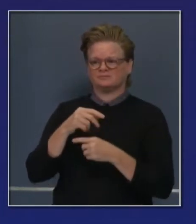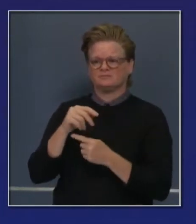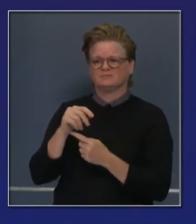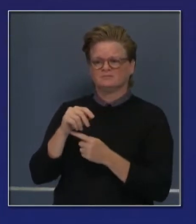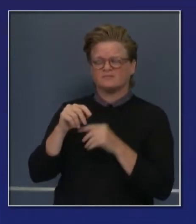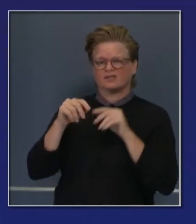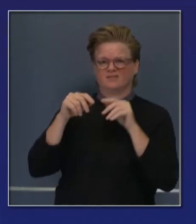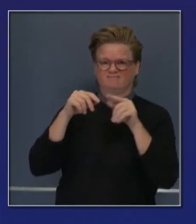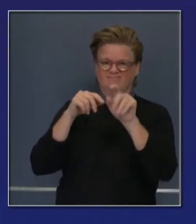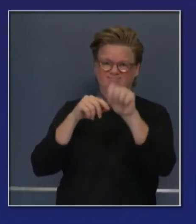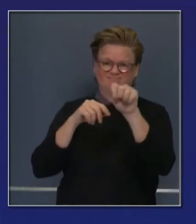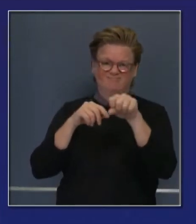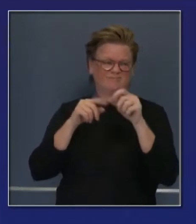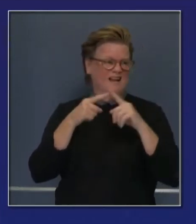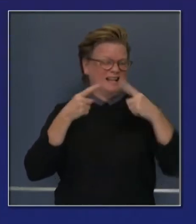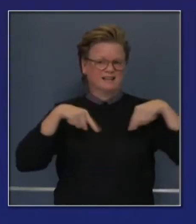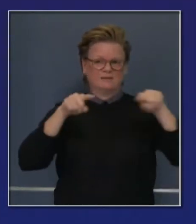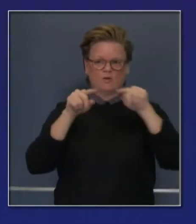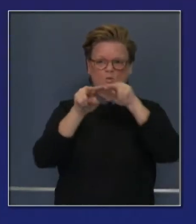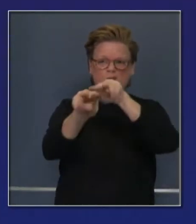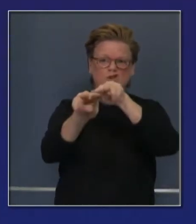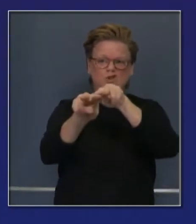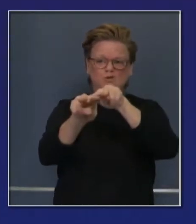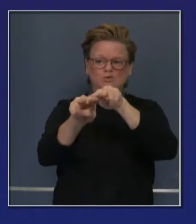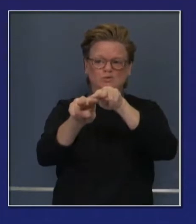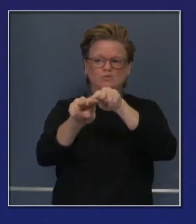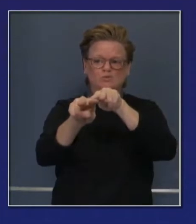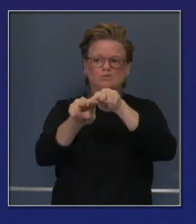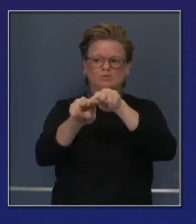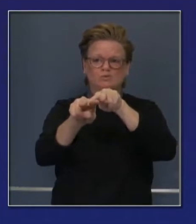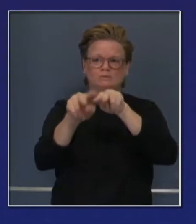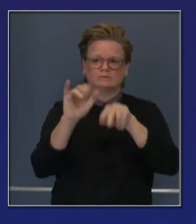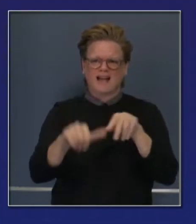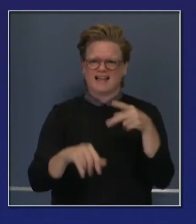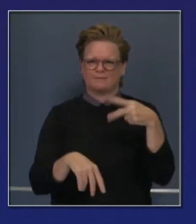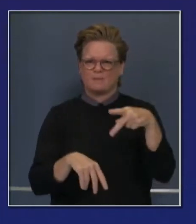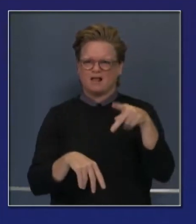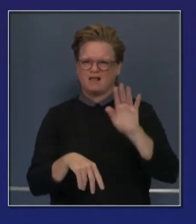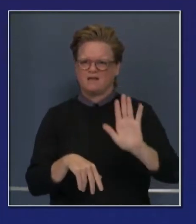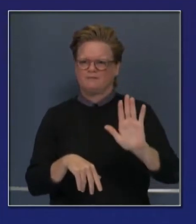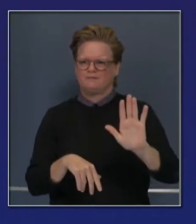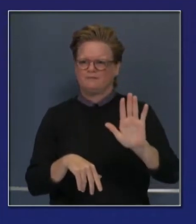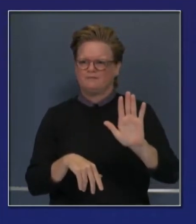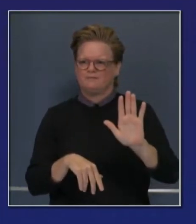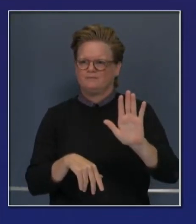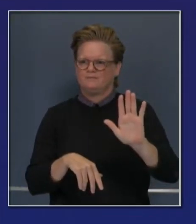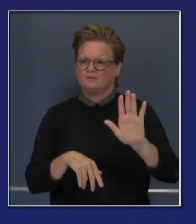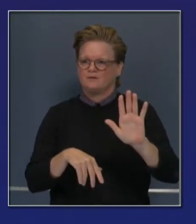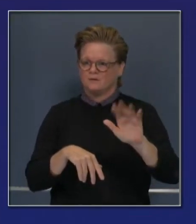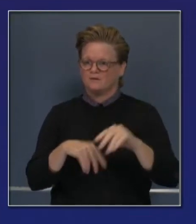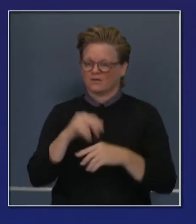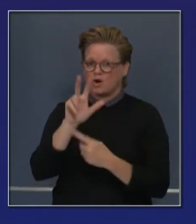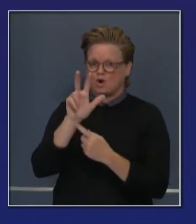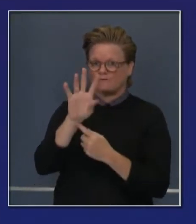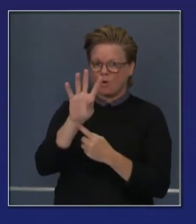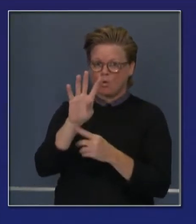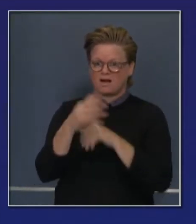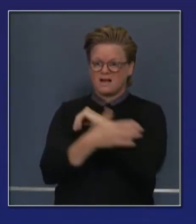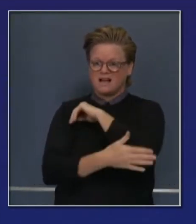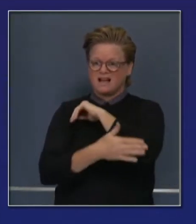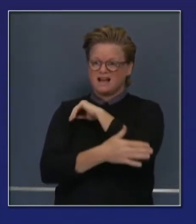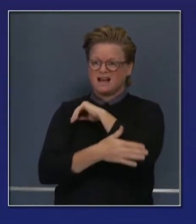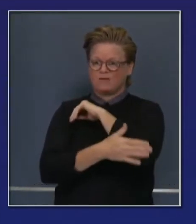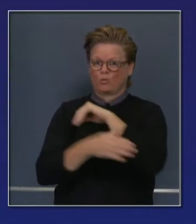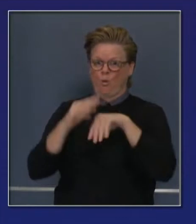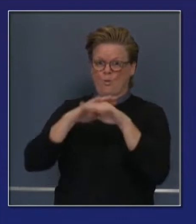list that you may have seen in the past. Let me give you an example. We had 34 counties that were on the old monitoring list, the